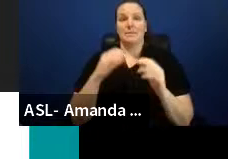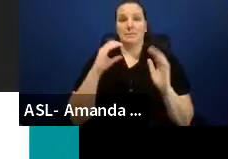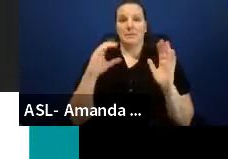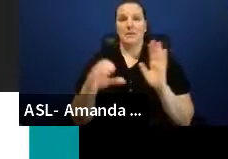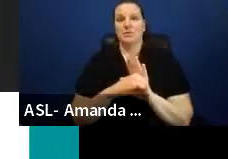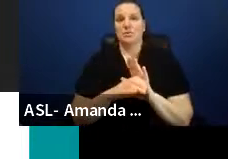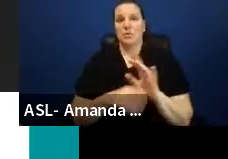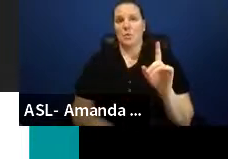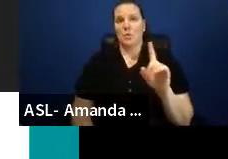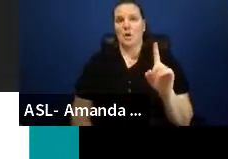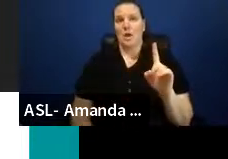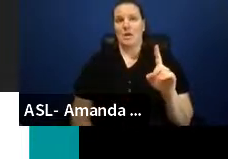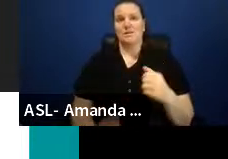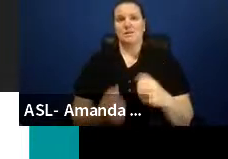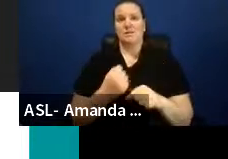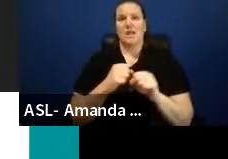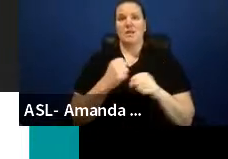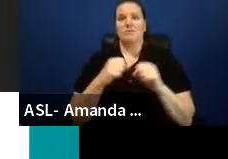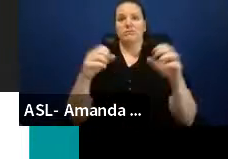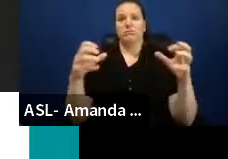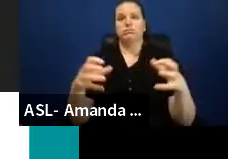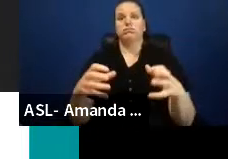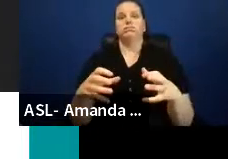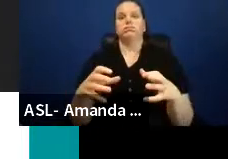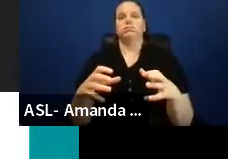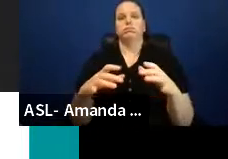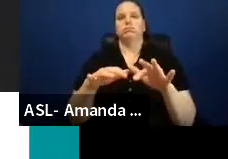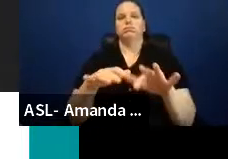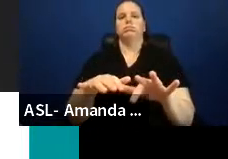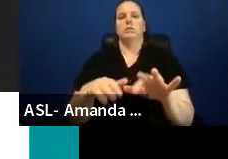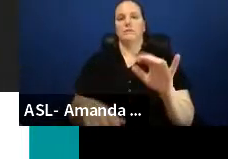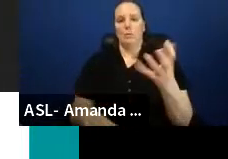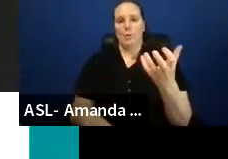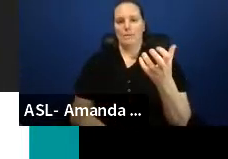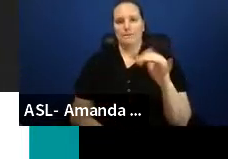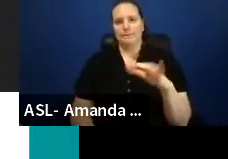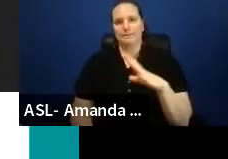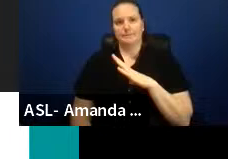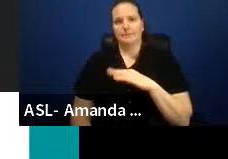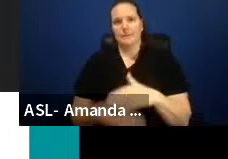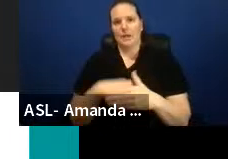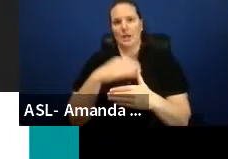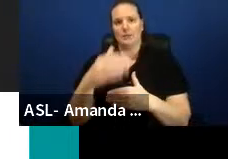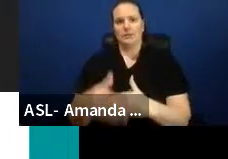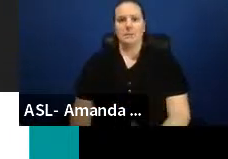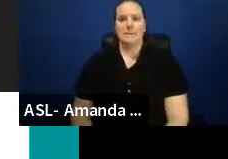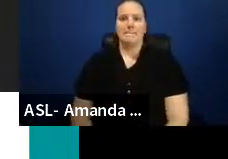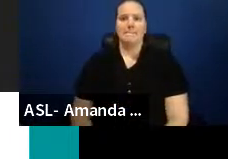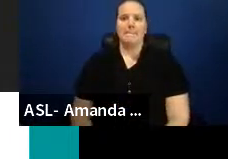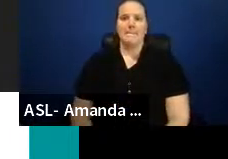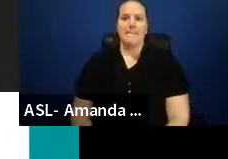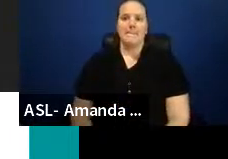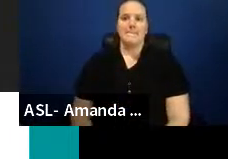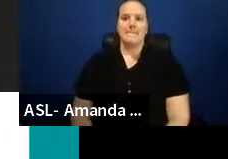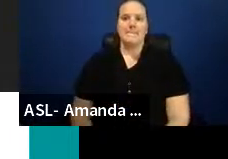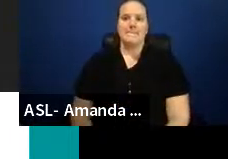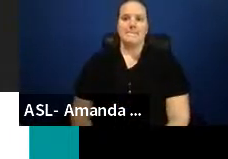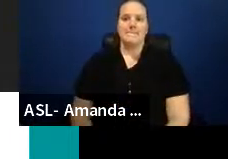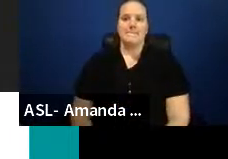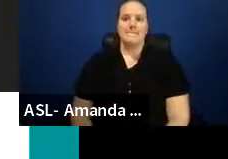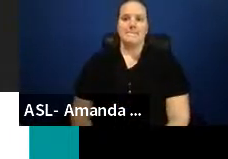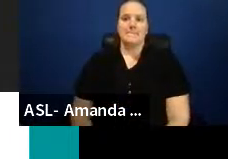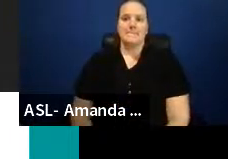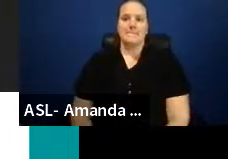that safe gathering place is, if folks want to take note of that. Next slide, please. All right, so we will start with our